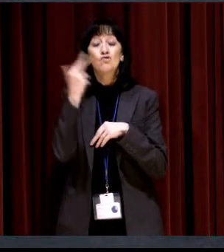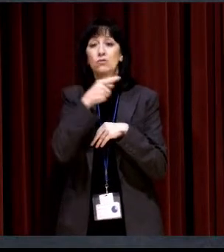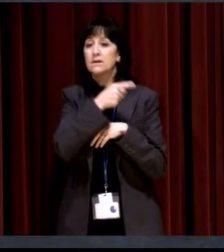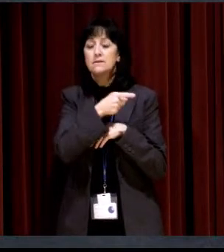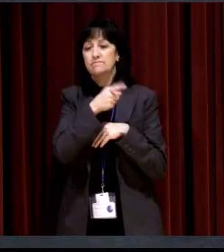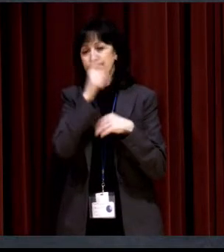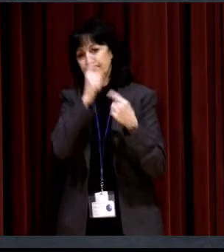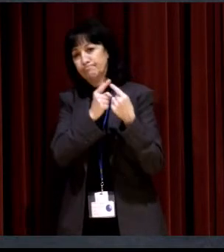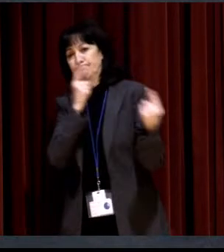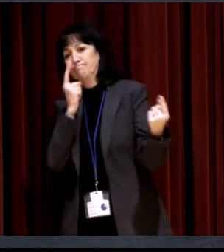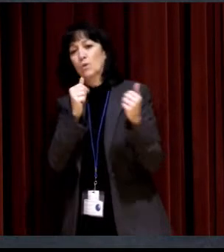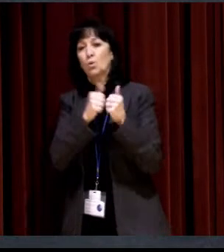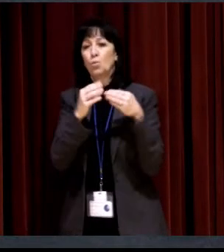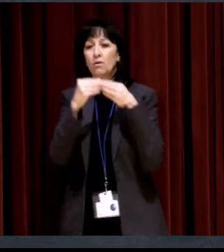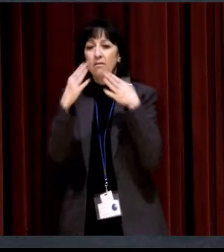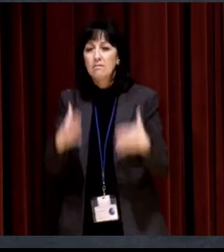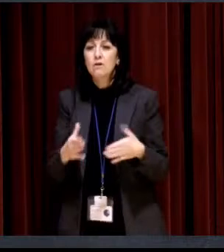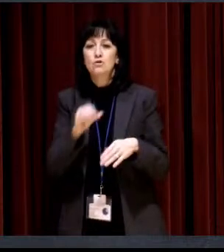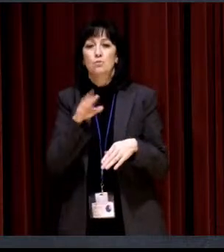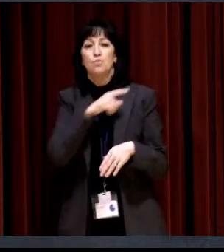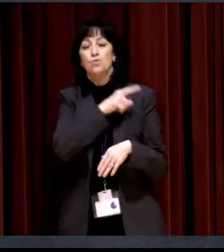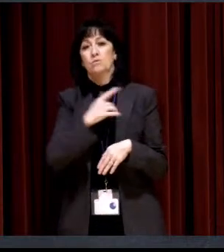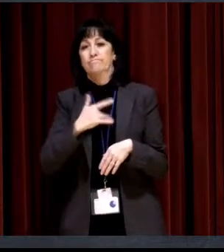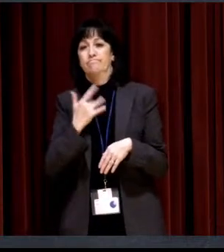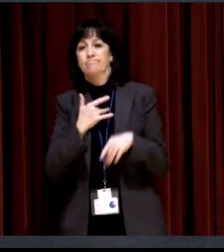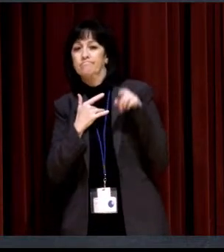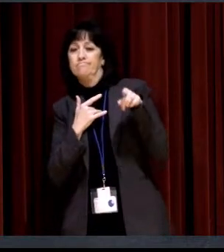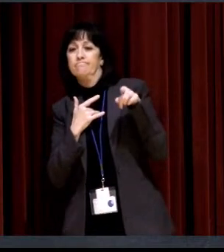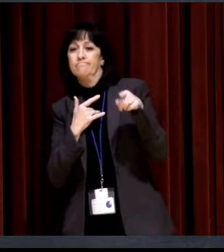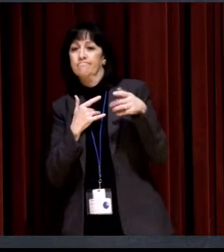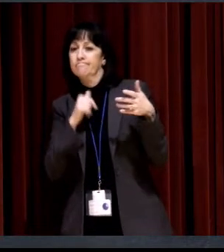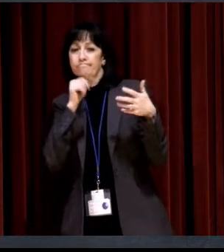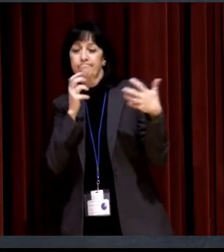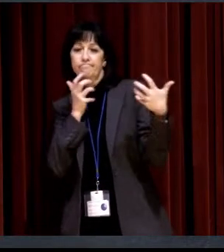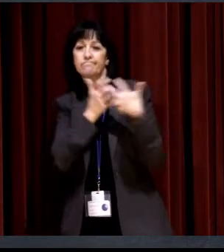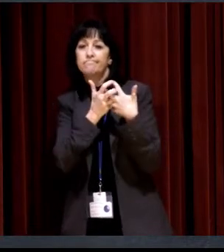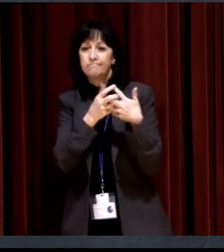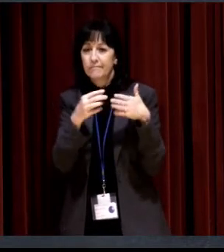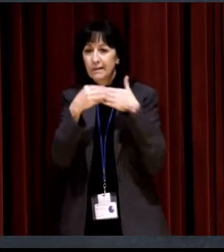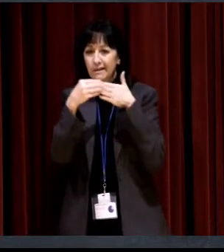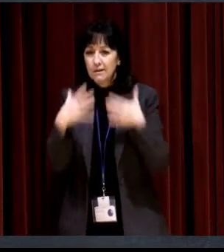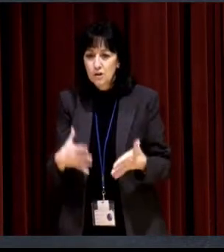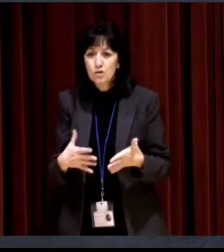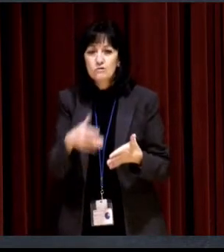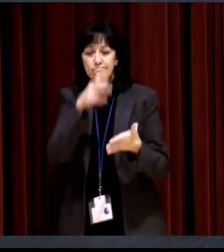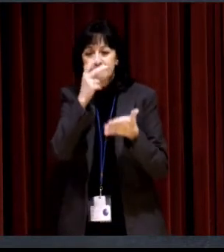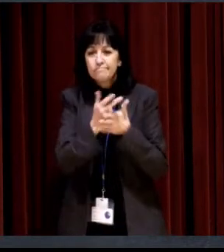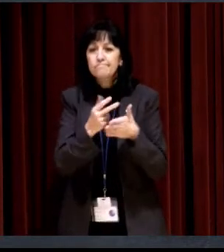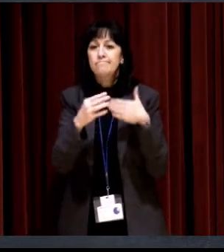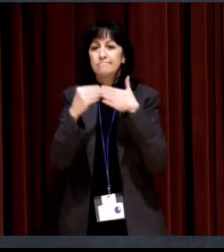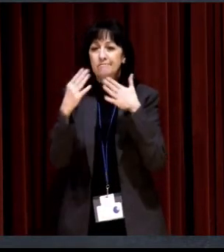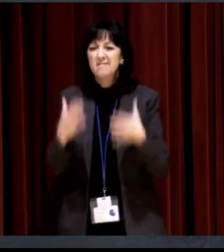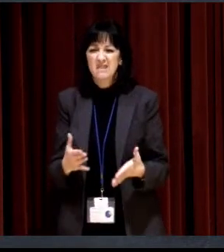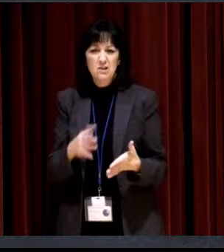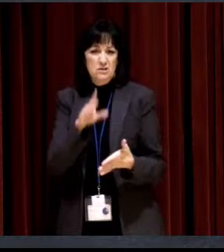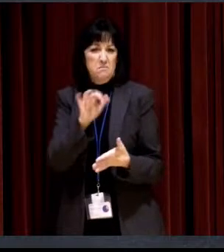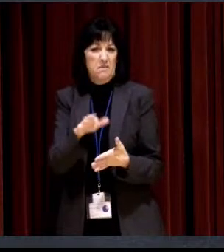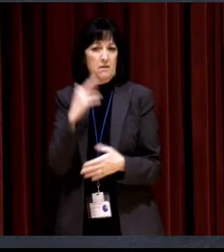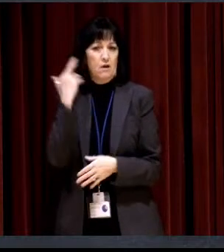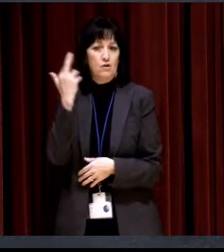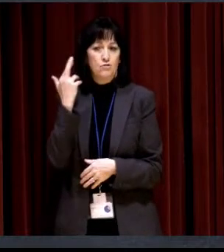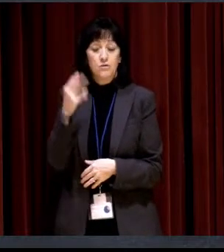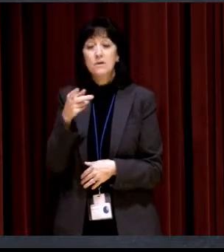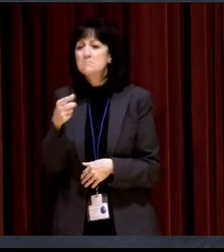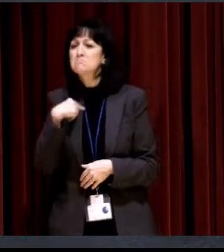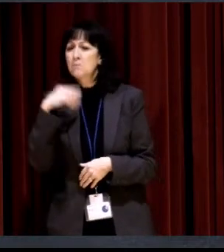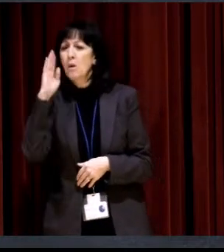supports that we're providing to those folks and the innovative practices and coaching and leadership development. I'm going to turn it over a little bit to our principal here to talk a little